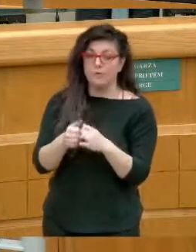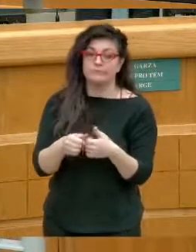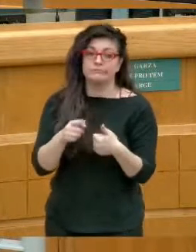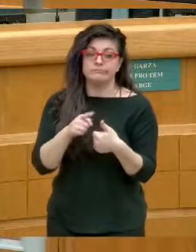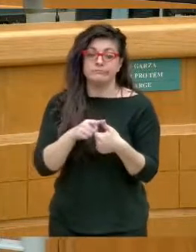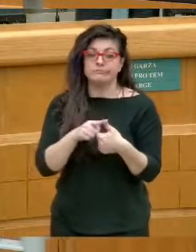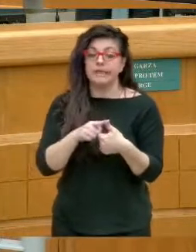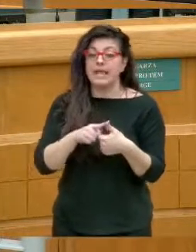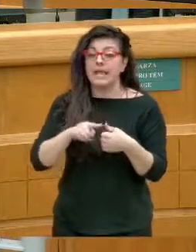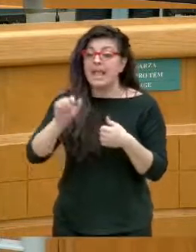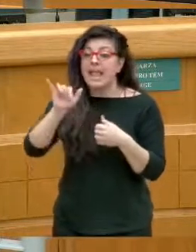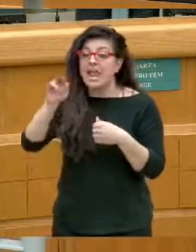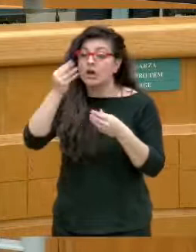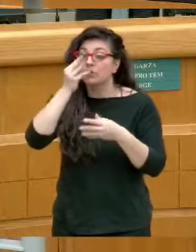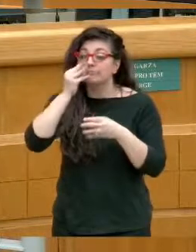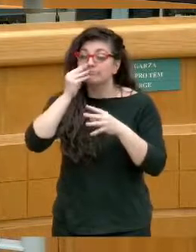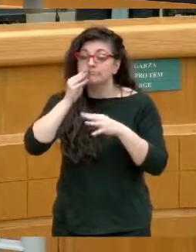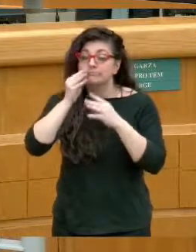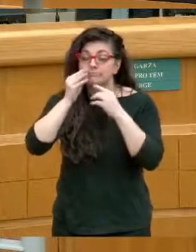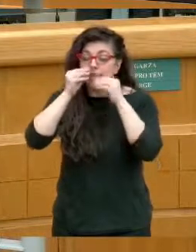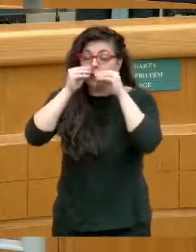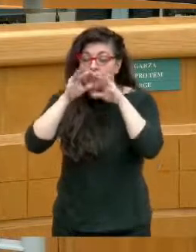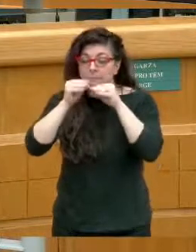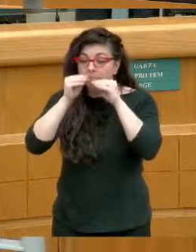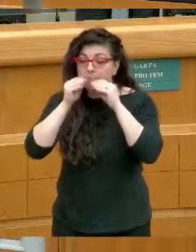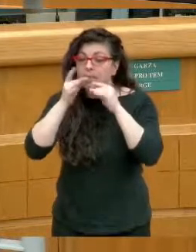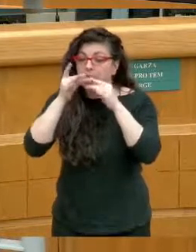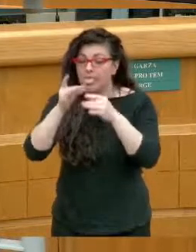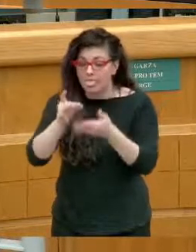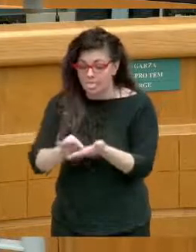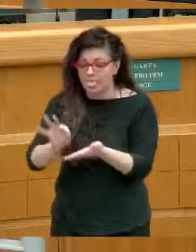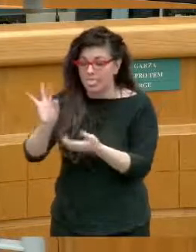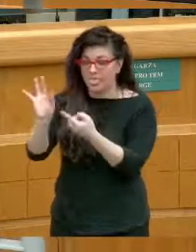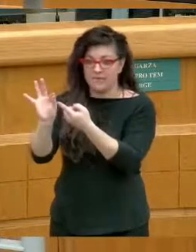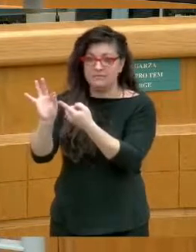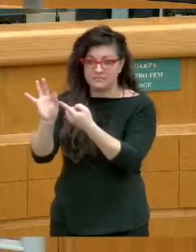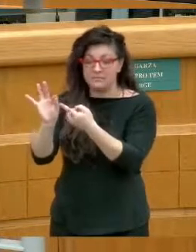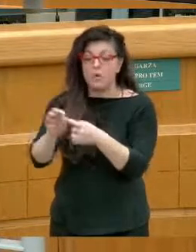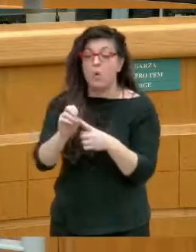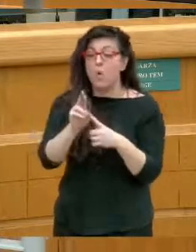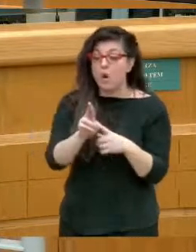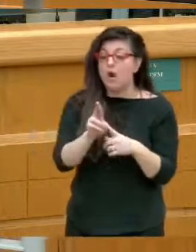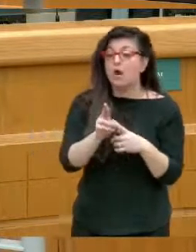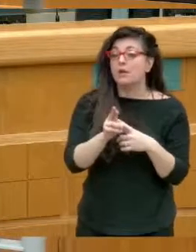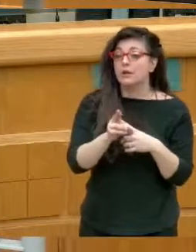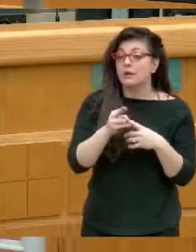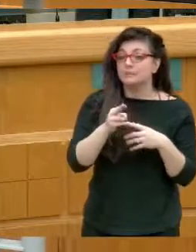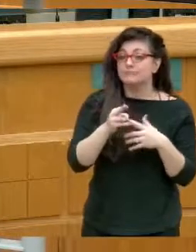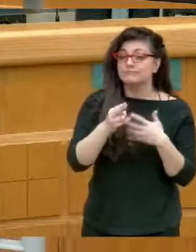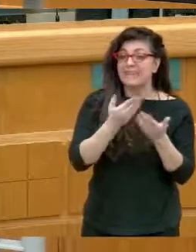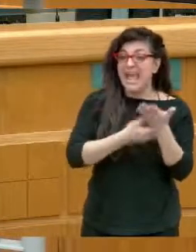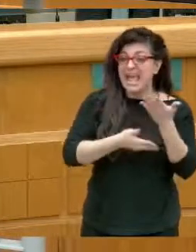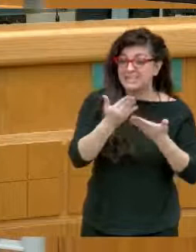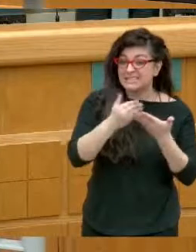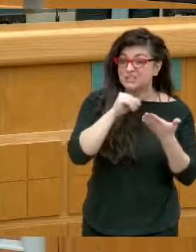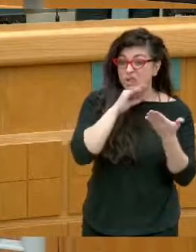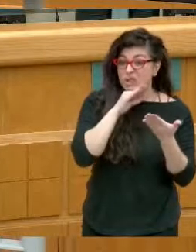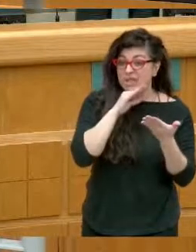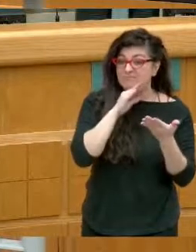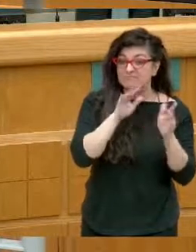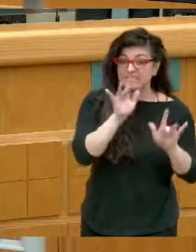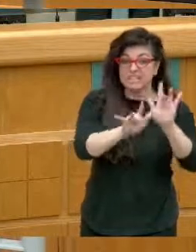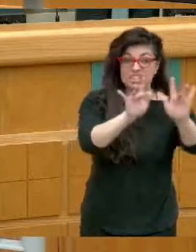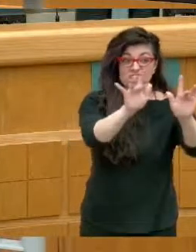in the air. But we can affect that by wearing masks to stop that transmission, washing our hands, social distancing. If